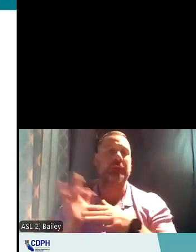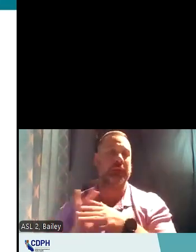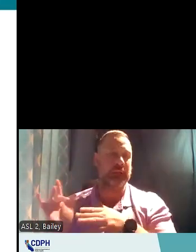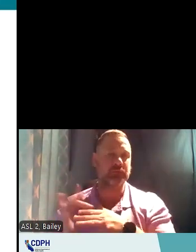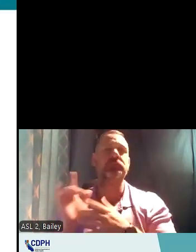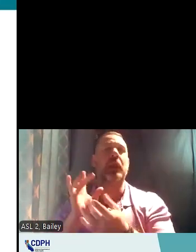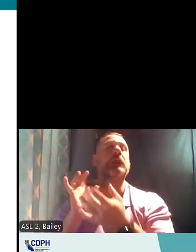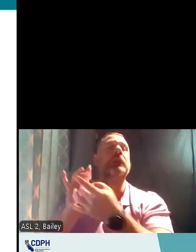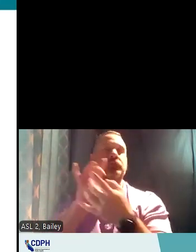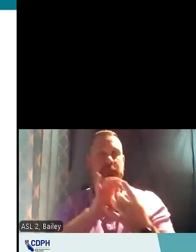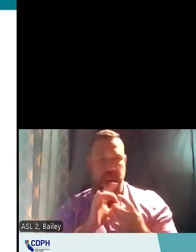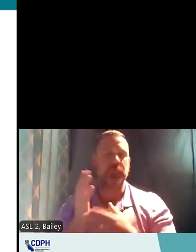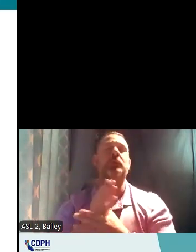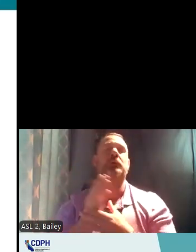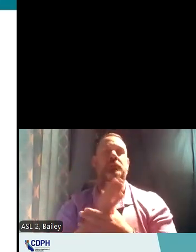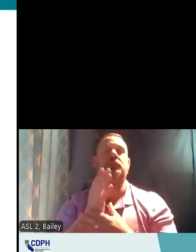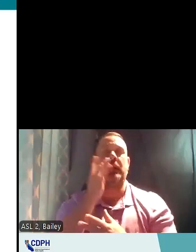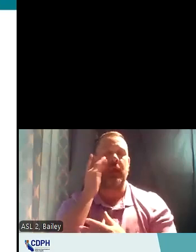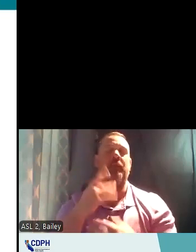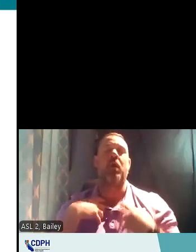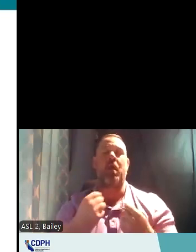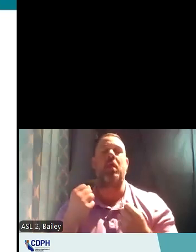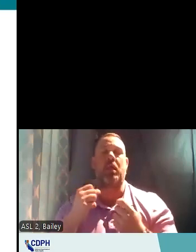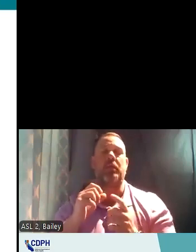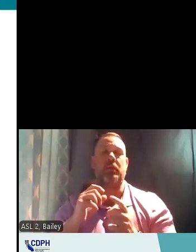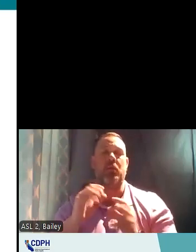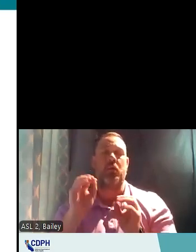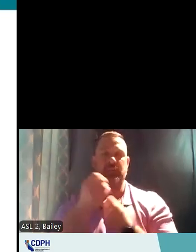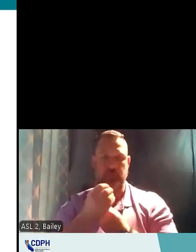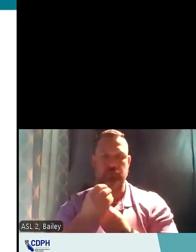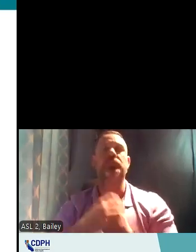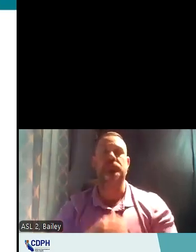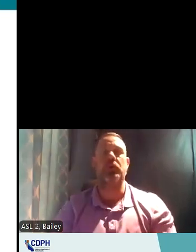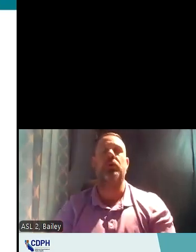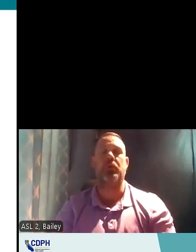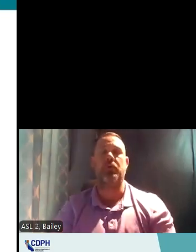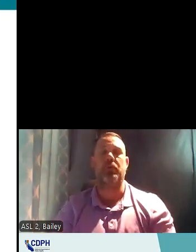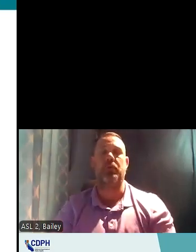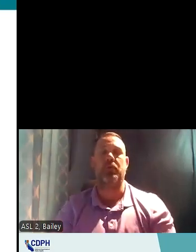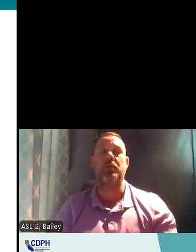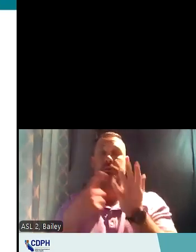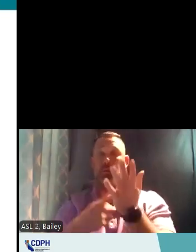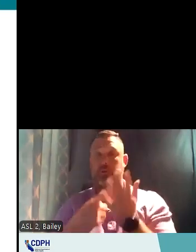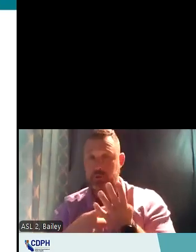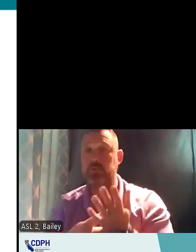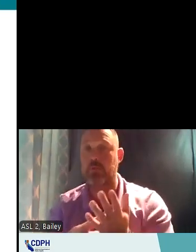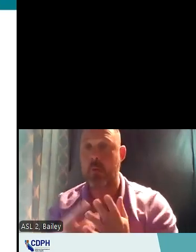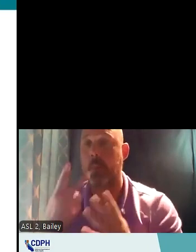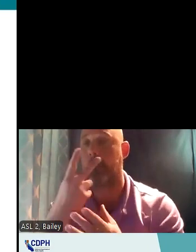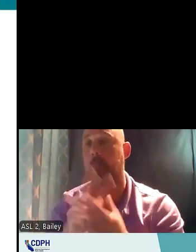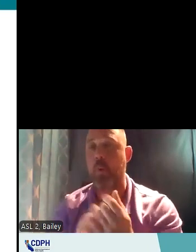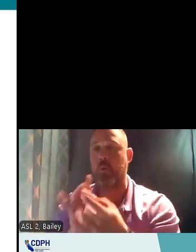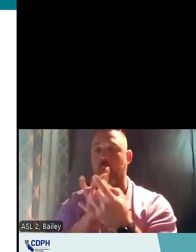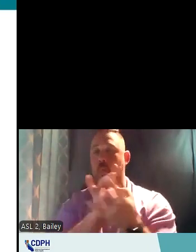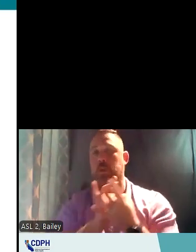among CADCs and local health jurisdictions. And discussions were made to improve both the coordination